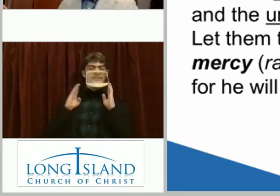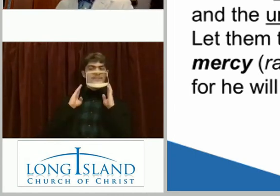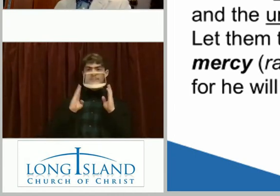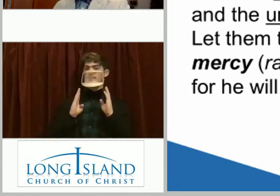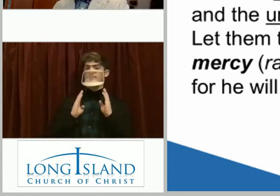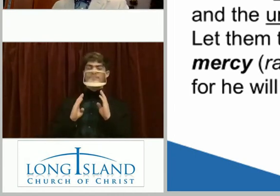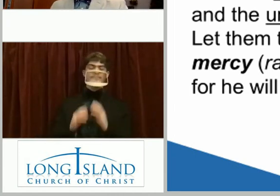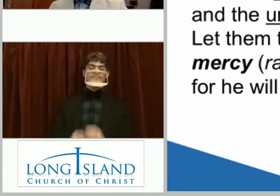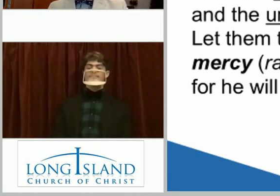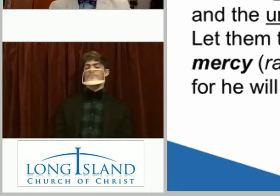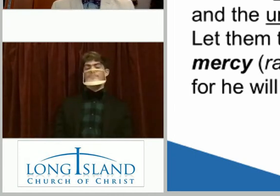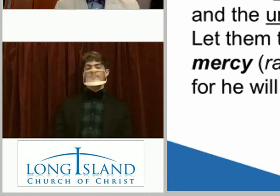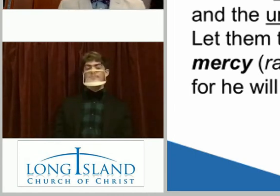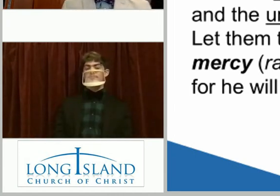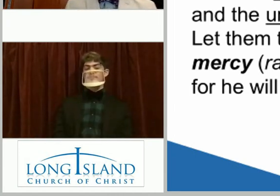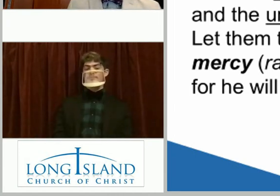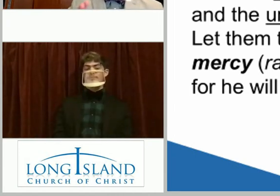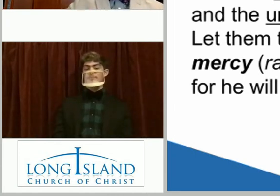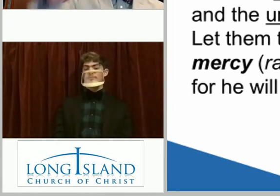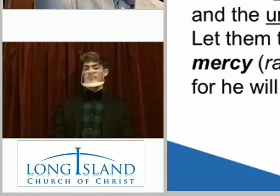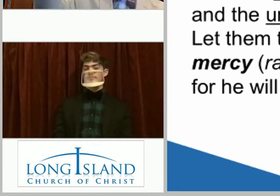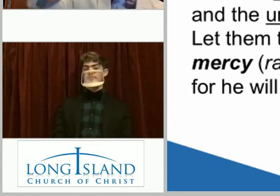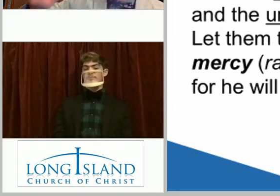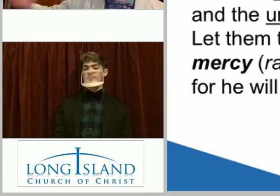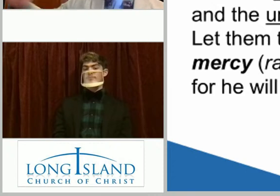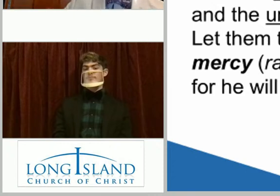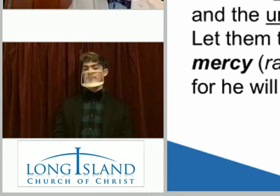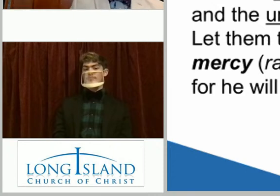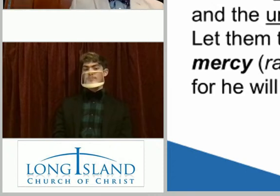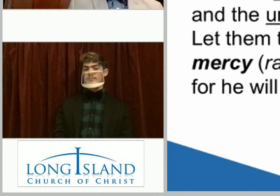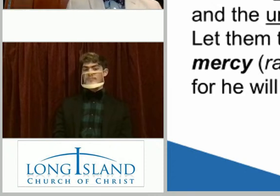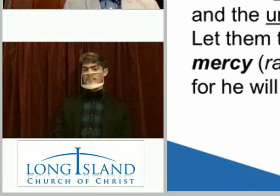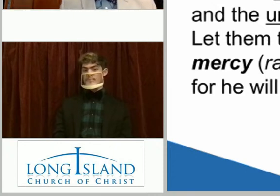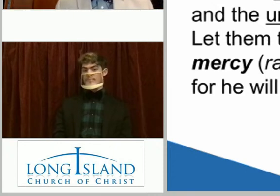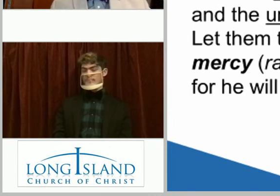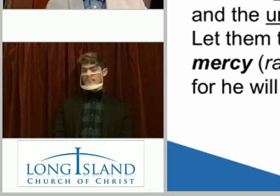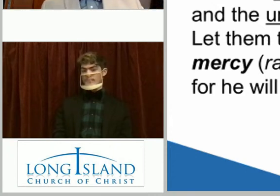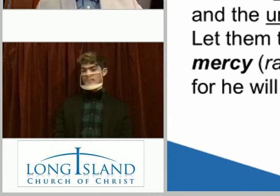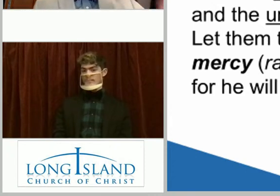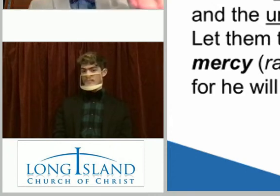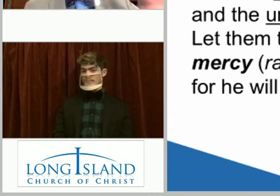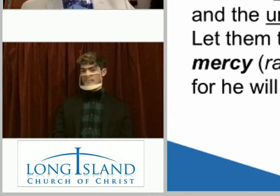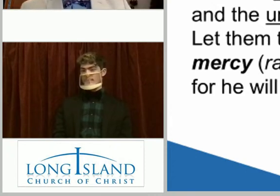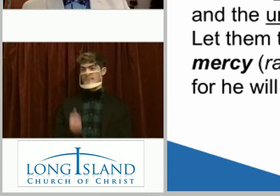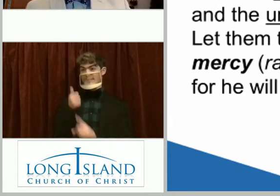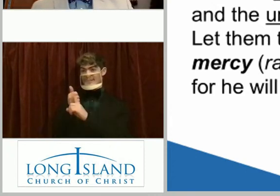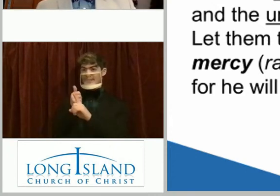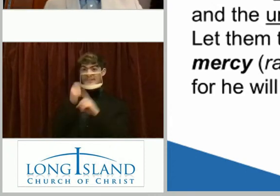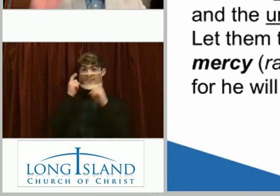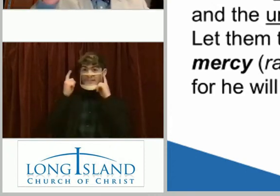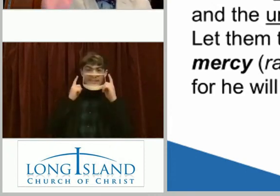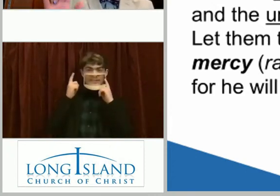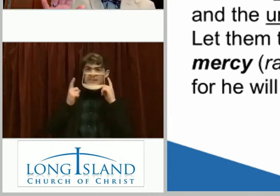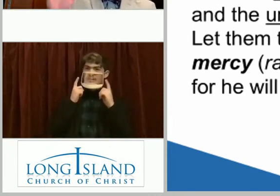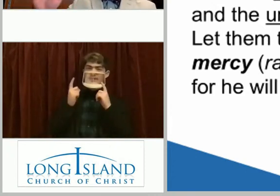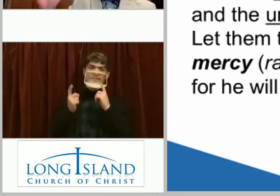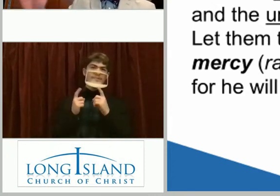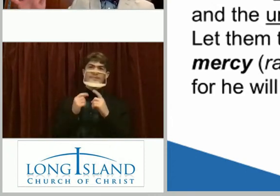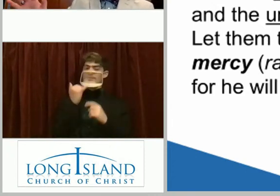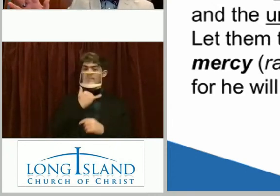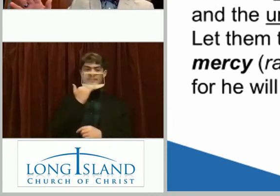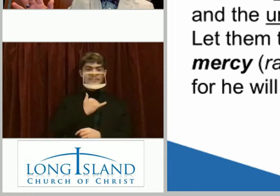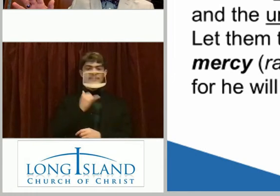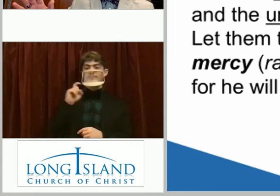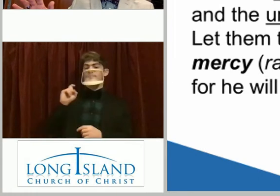away from God's compassion. So he says, forsake your ways, forsake your thoughts, turn to